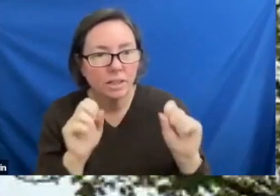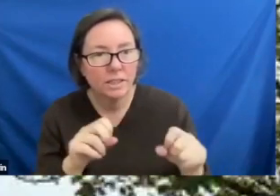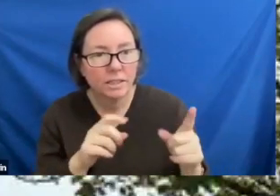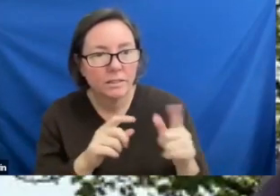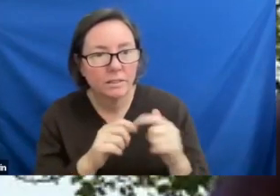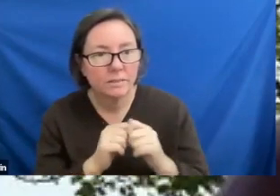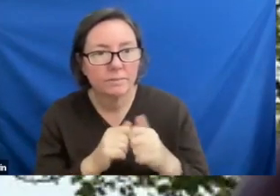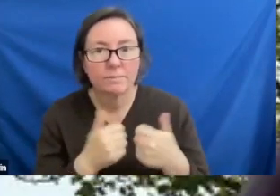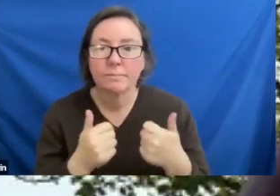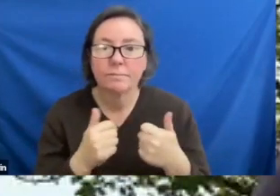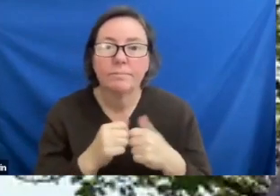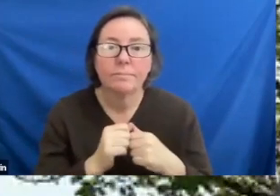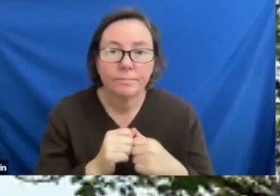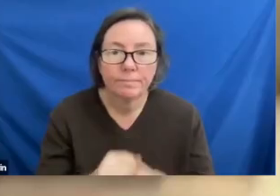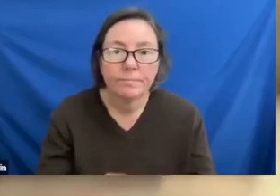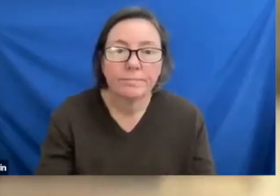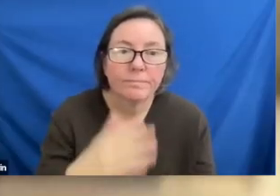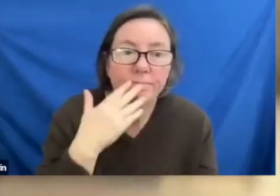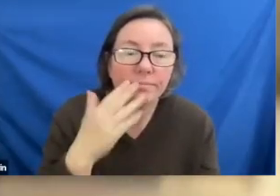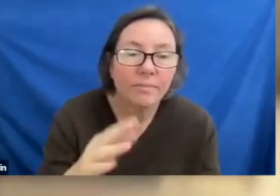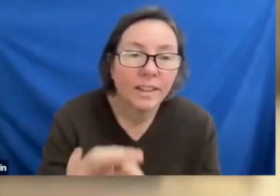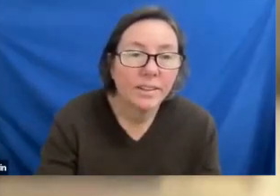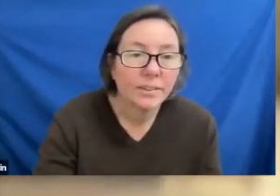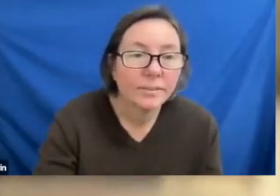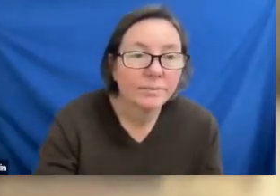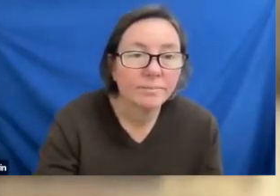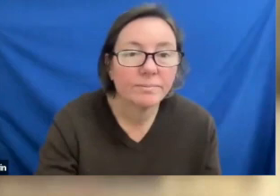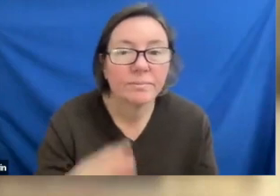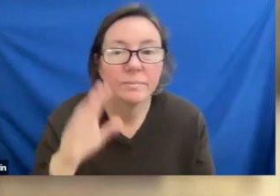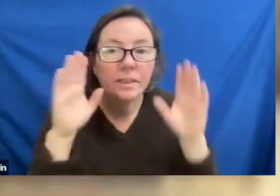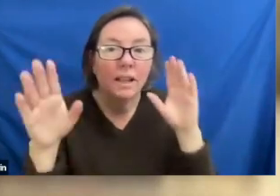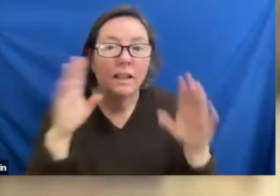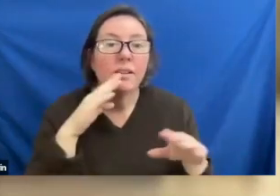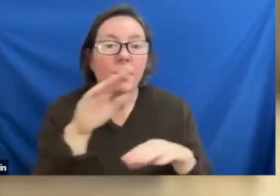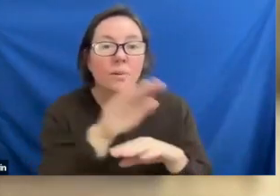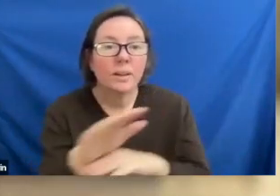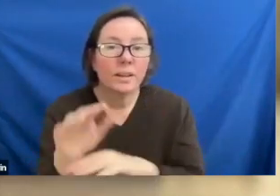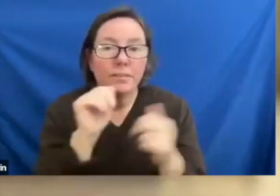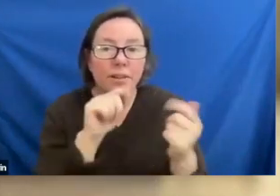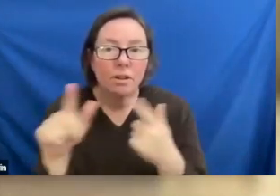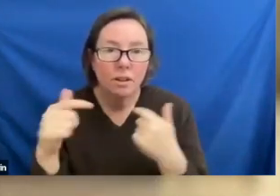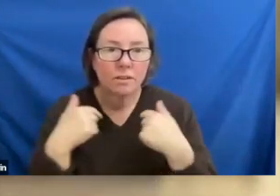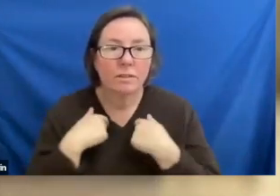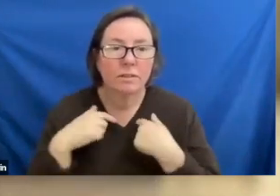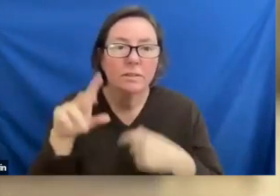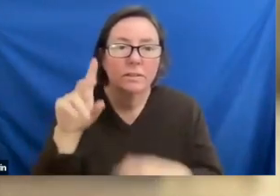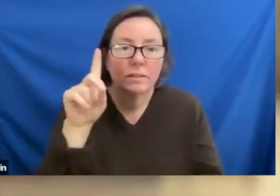now. Thank you, and good evening, everyone. Diane Wilkerson,